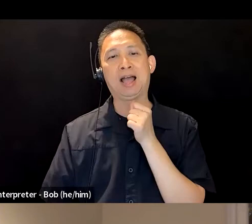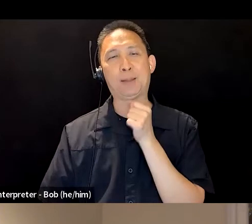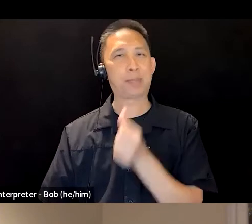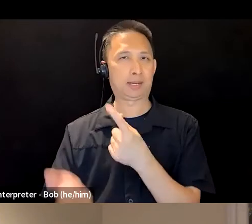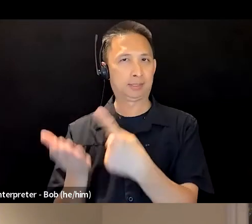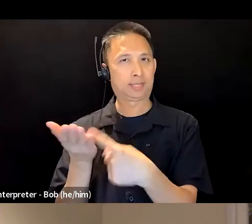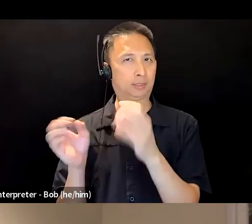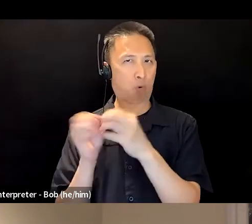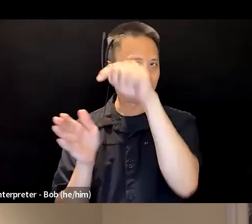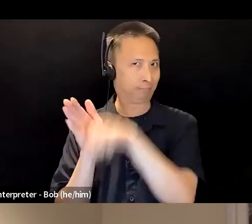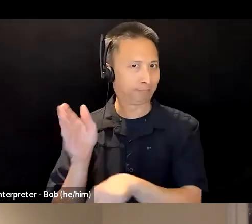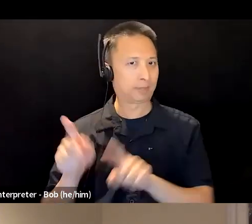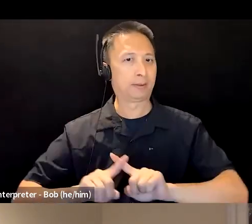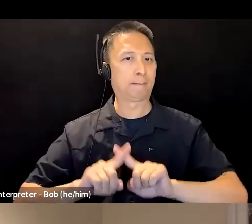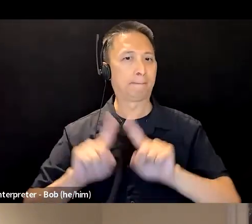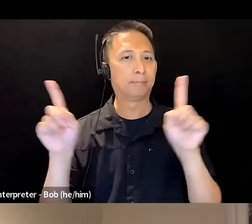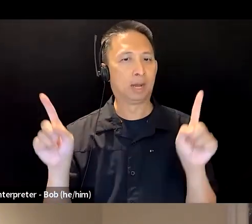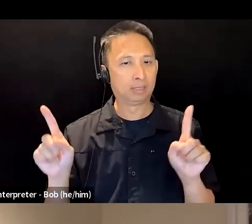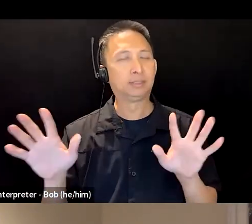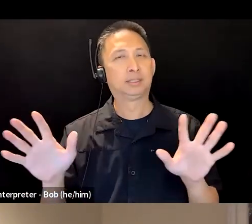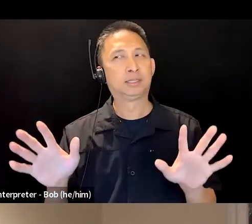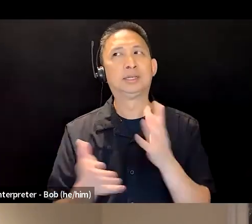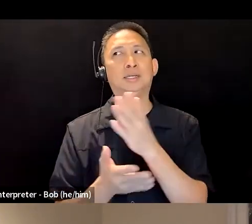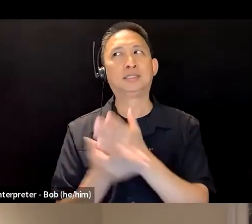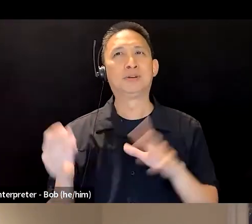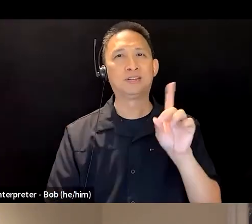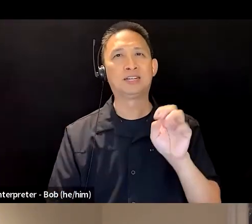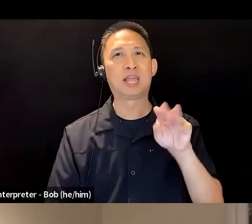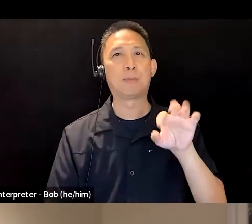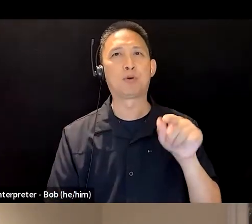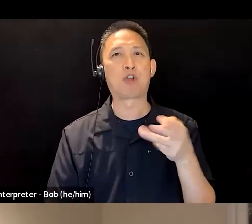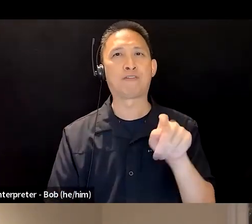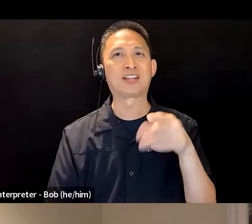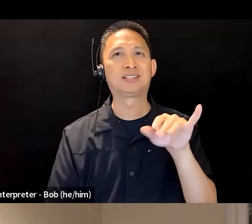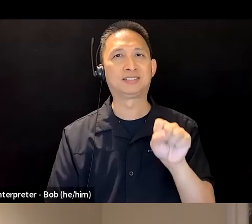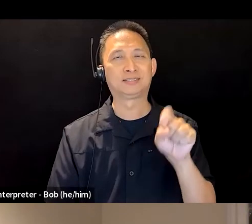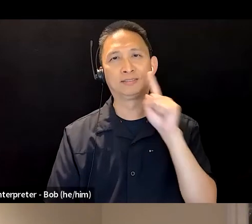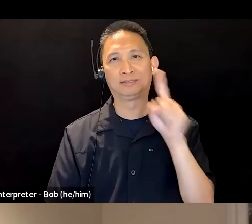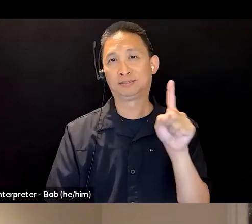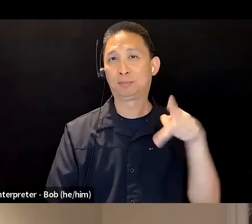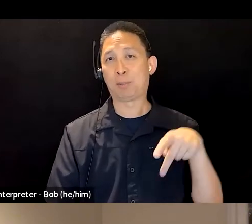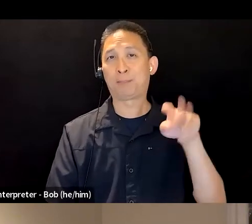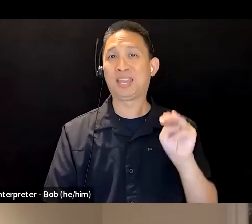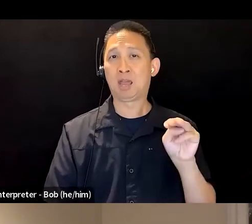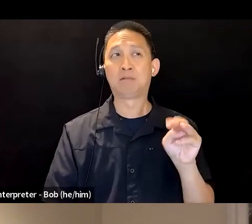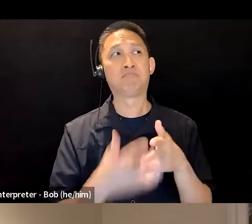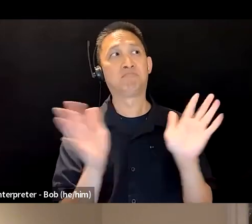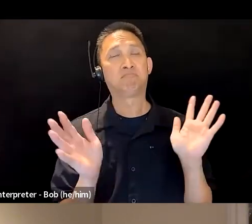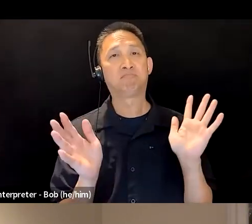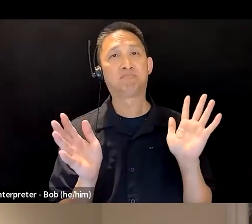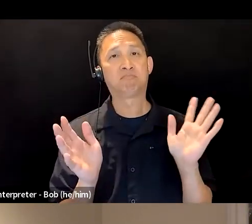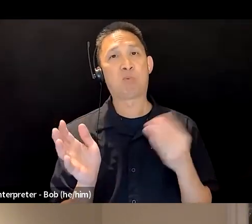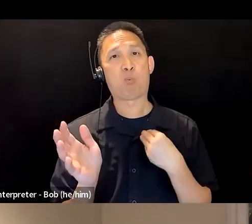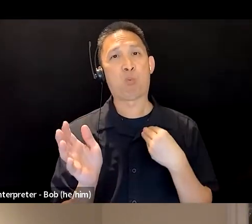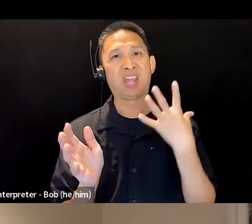The demographics of public media has always been largely white. And I think that,